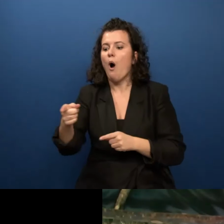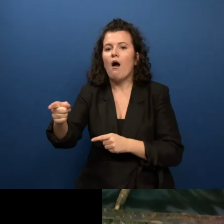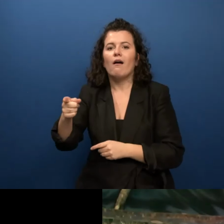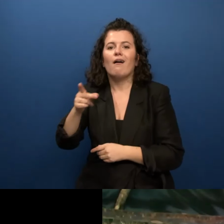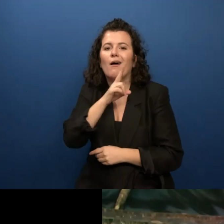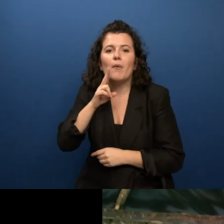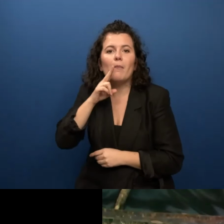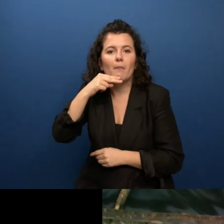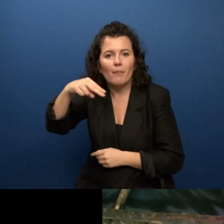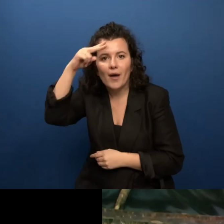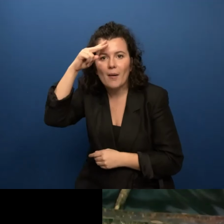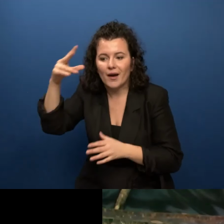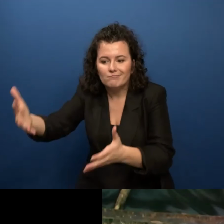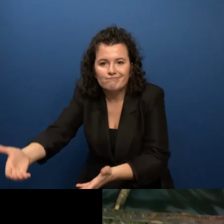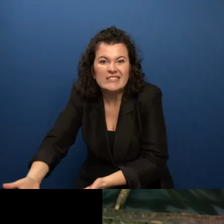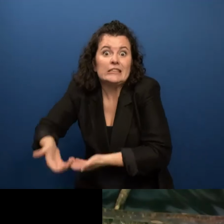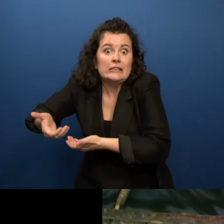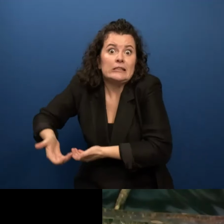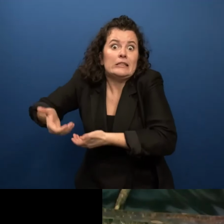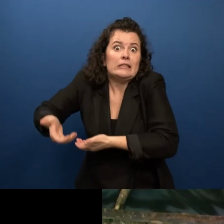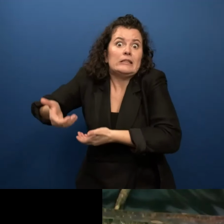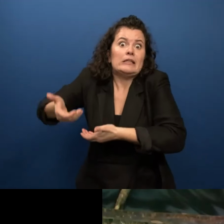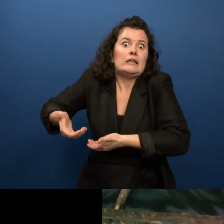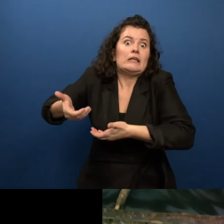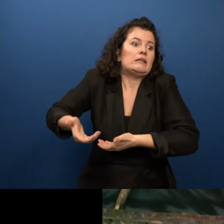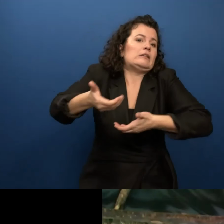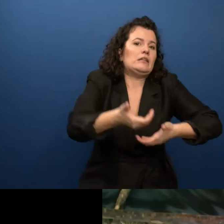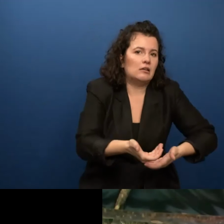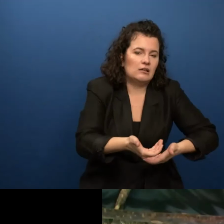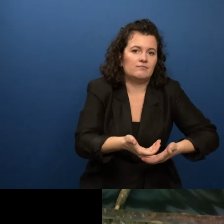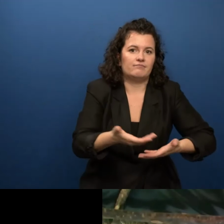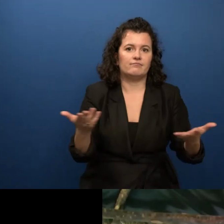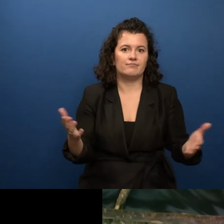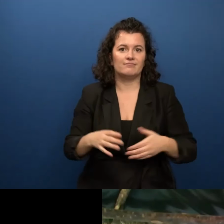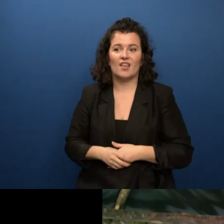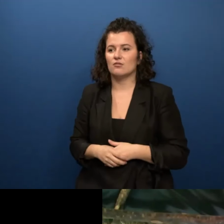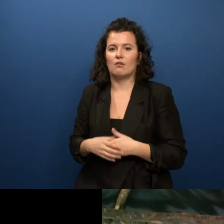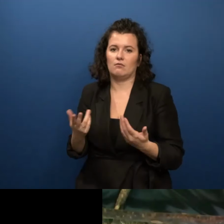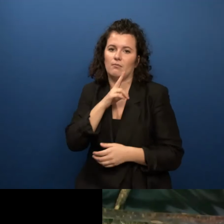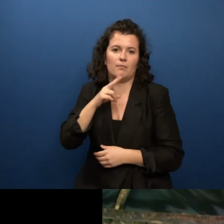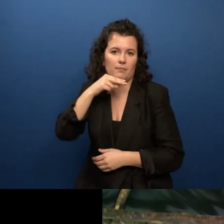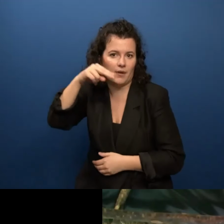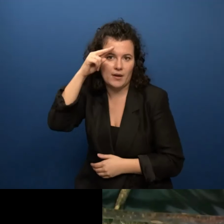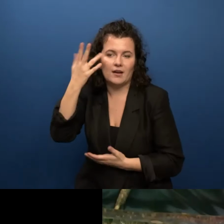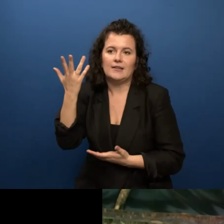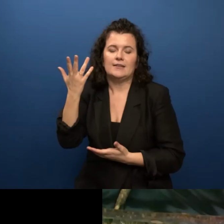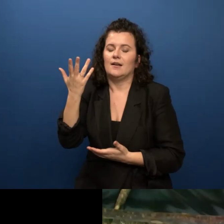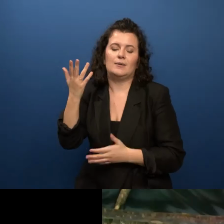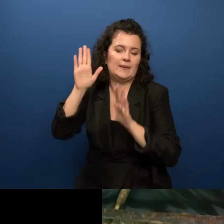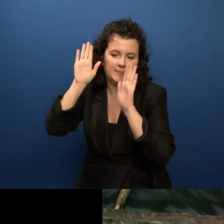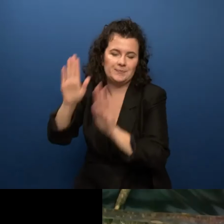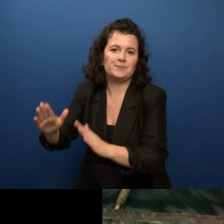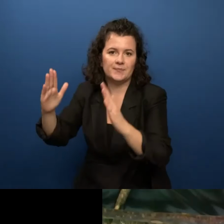extra luggage to your parents. So they feel they're overwhelmed. So the best thing is to maybe you get some home care at home and stay